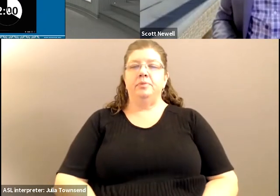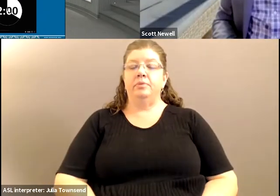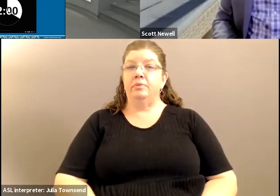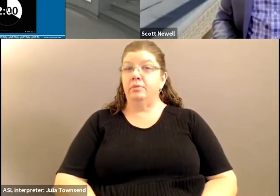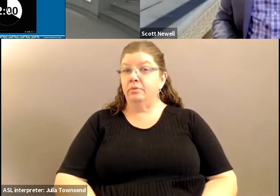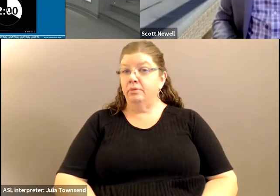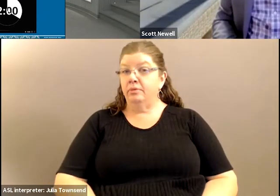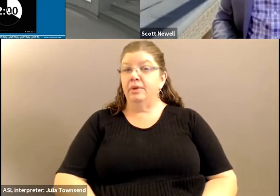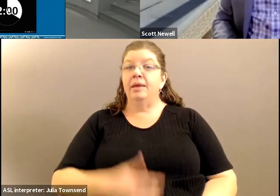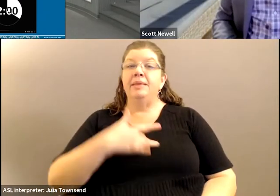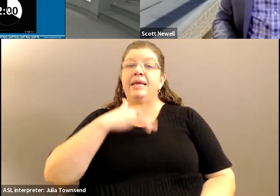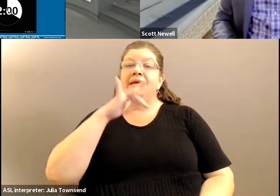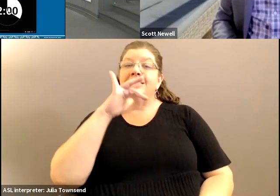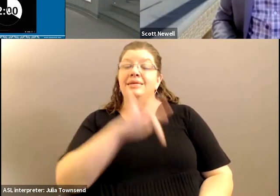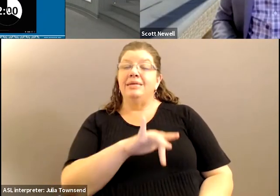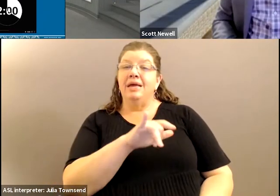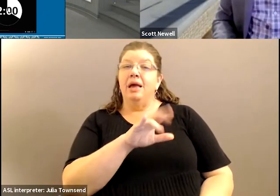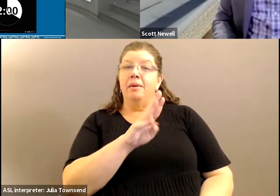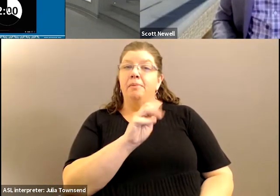please unmute yourself